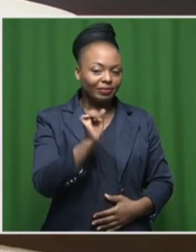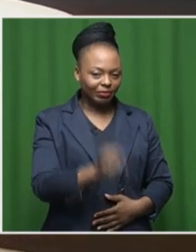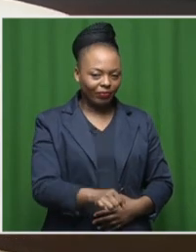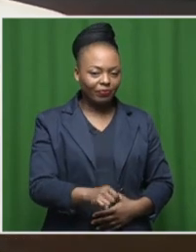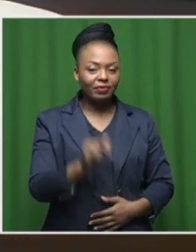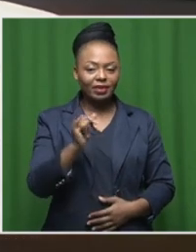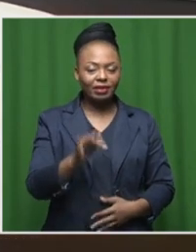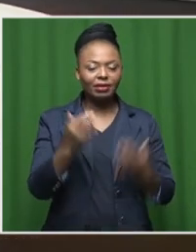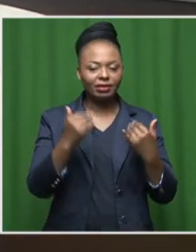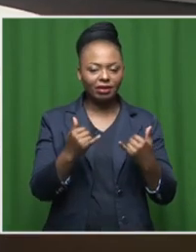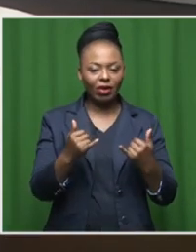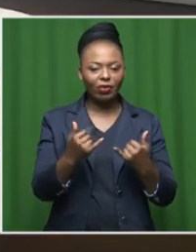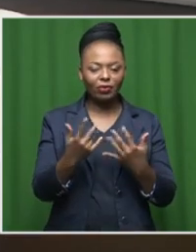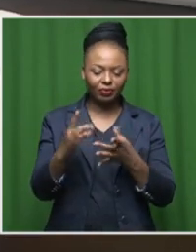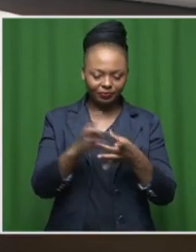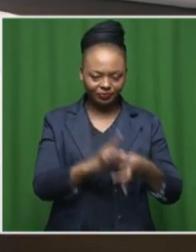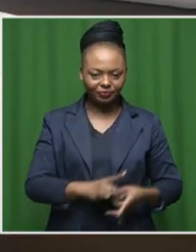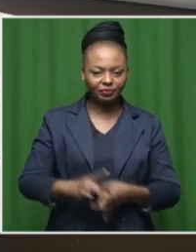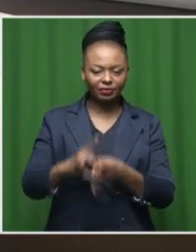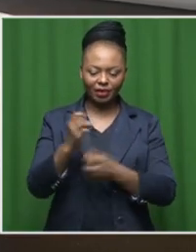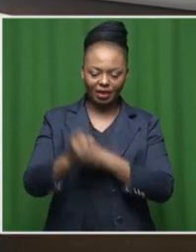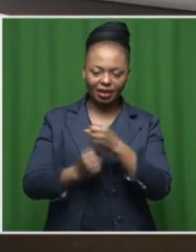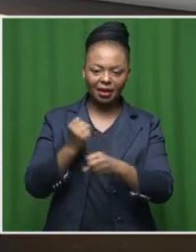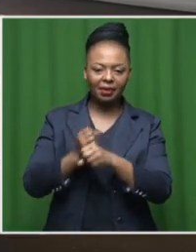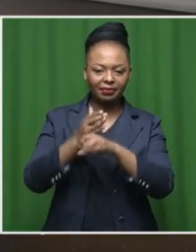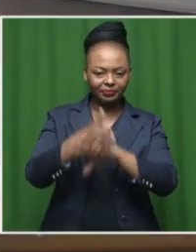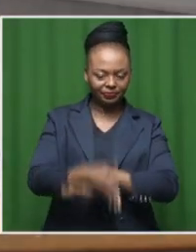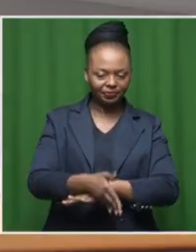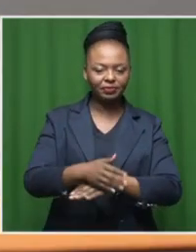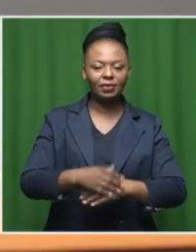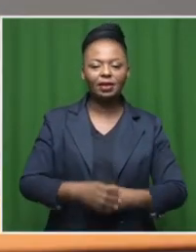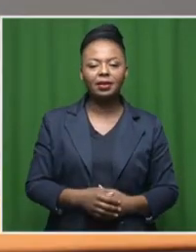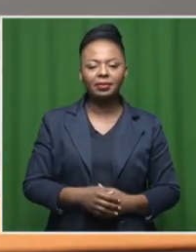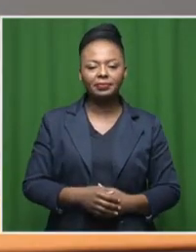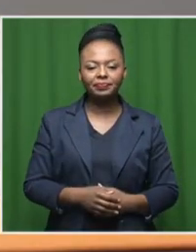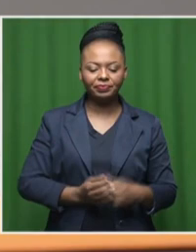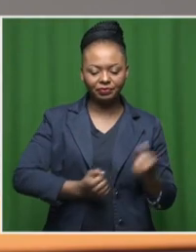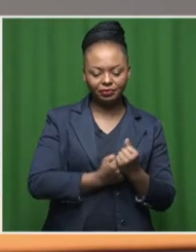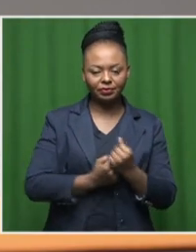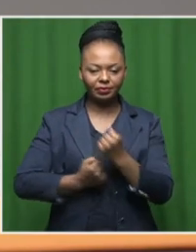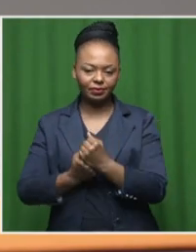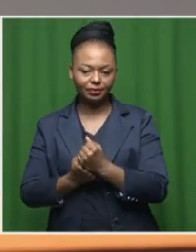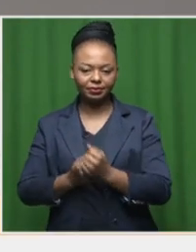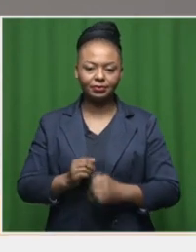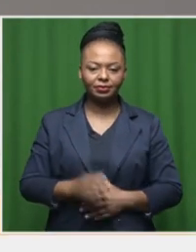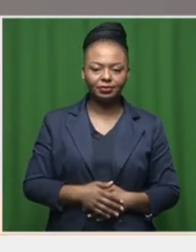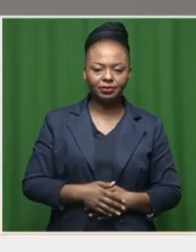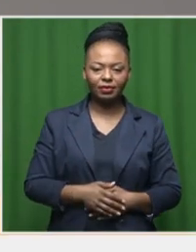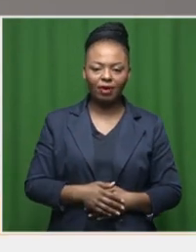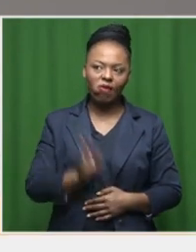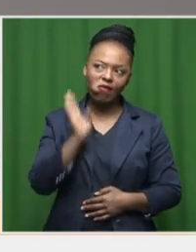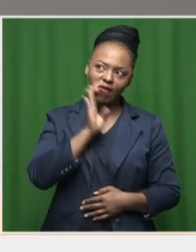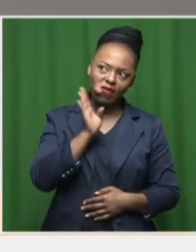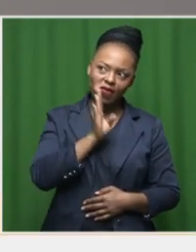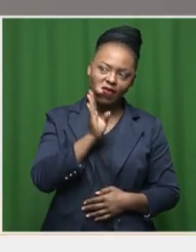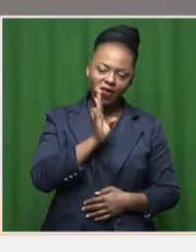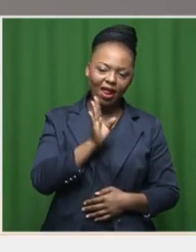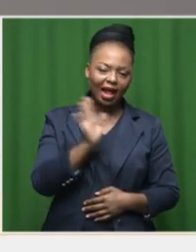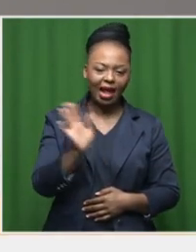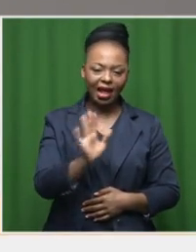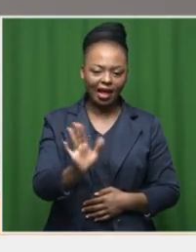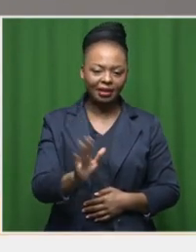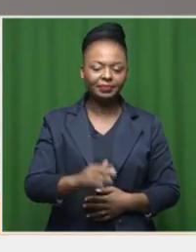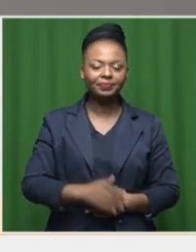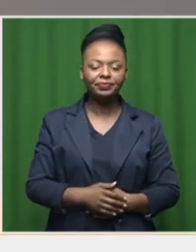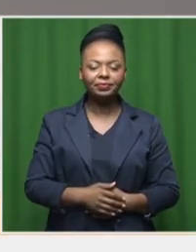other and you show that over the years and you're not giving, well, there's other words for it, you're not pretending, I